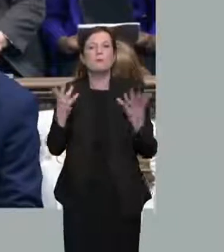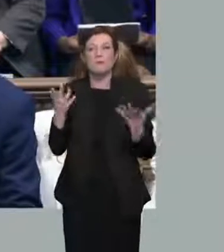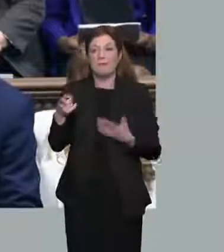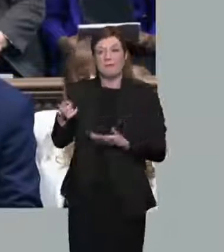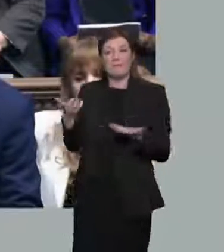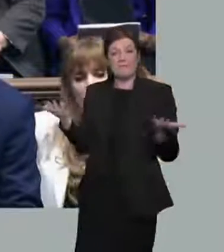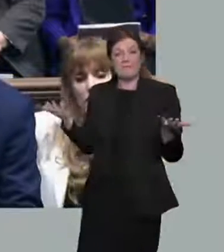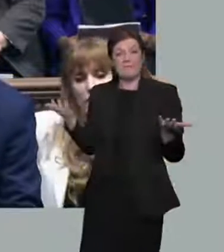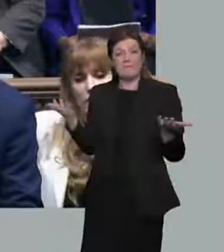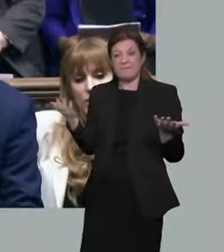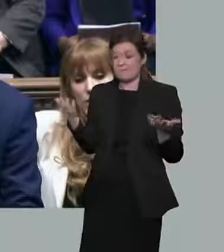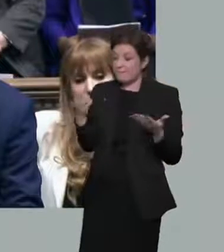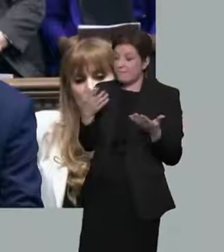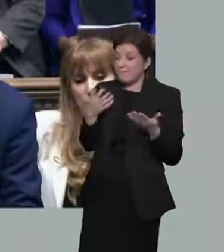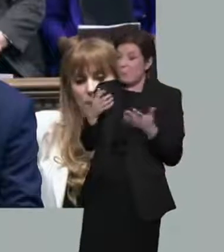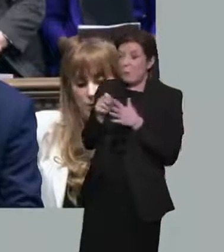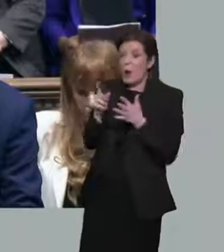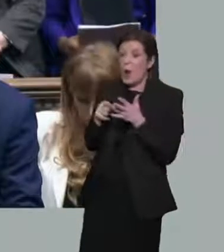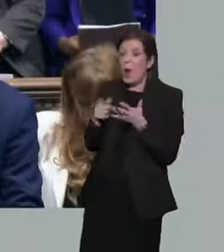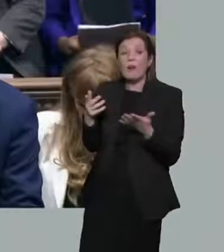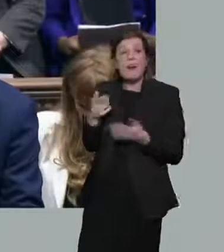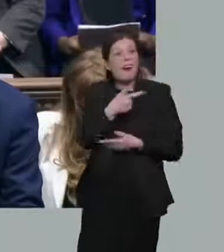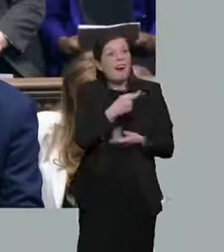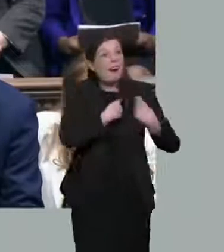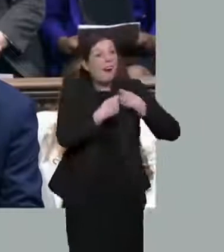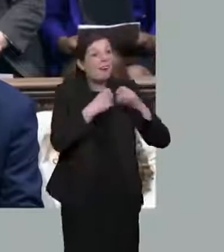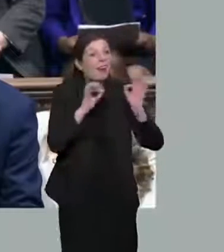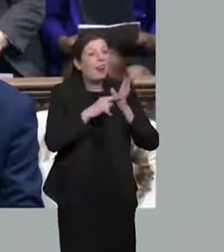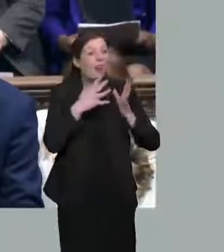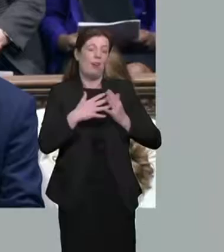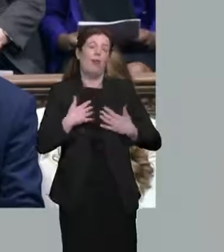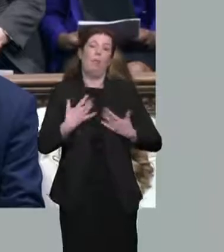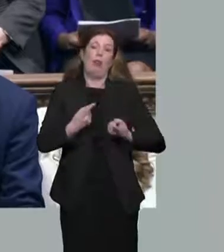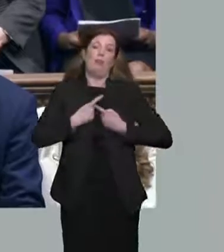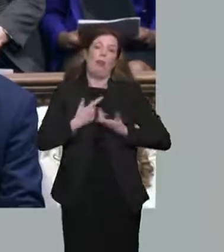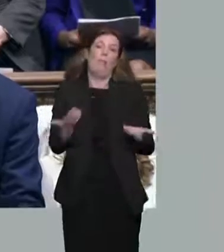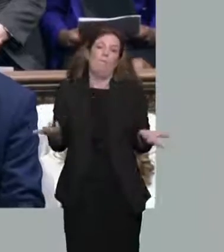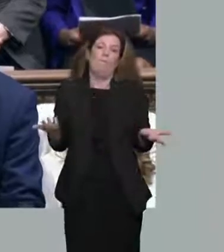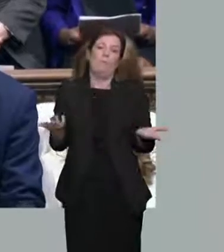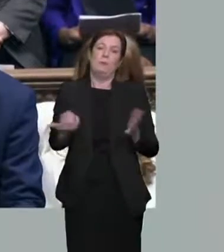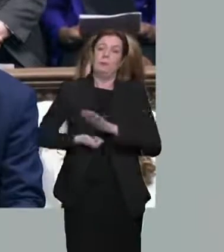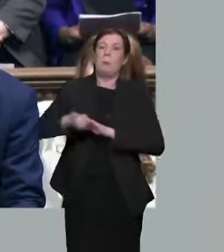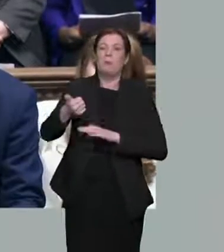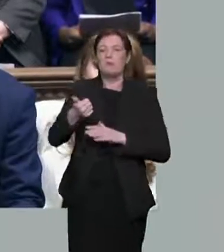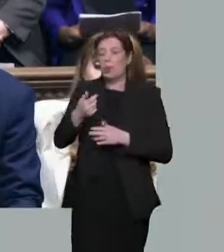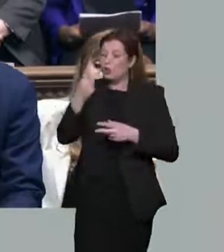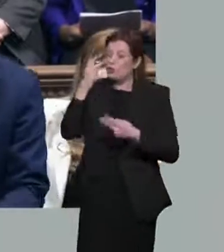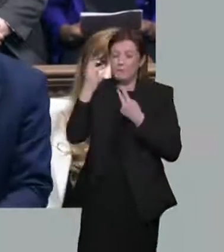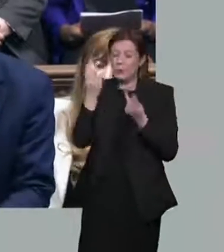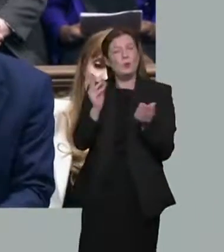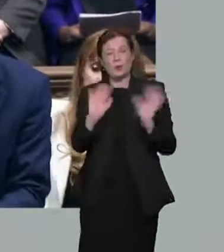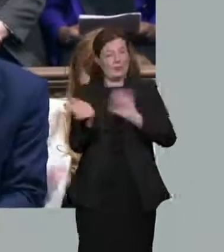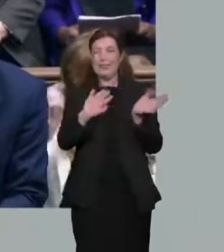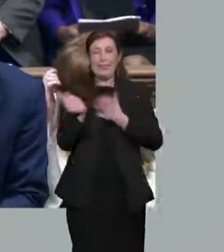the gate wide open for P&O. British workers don't need another empty review, they need action.